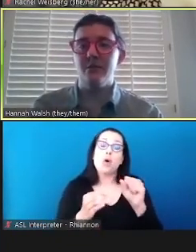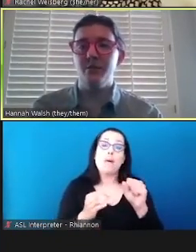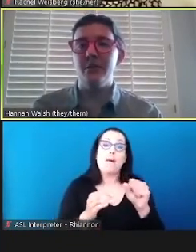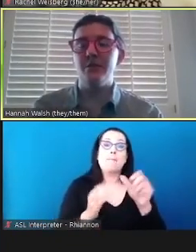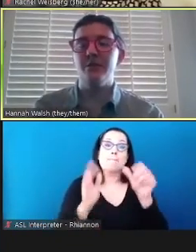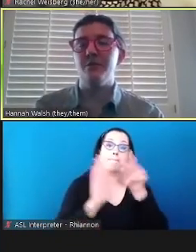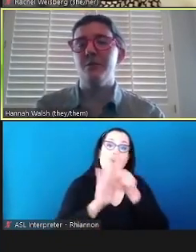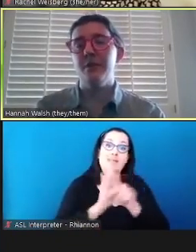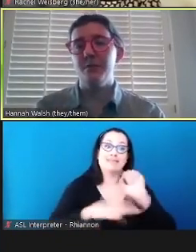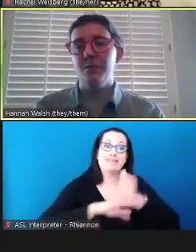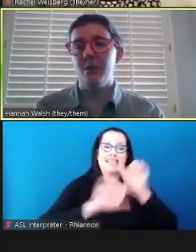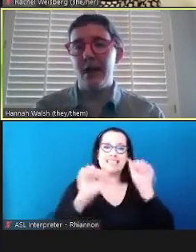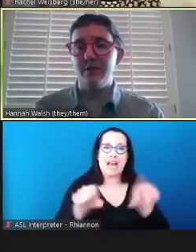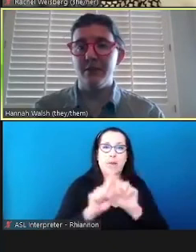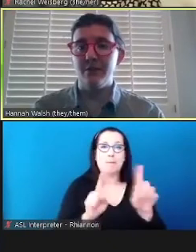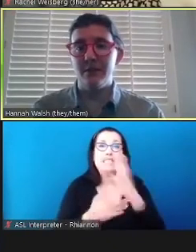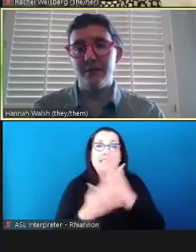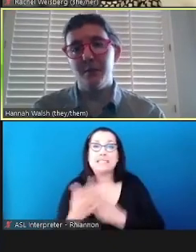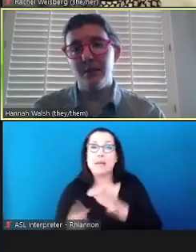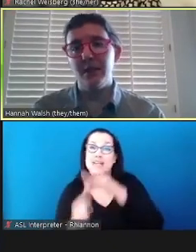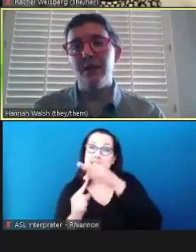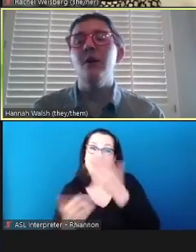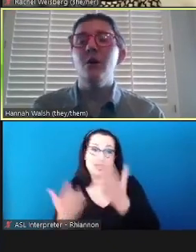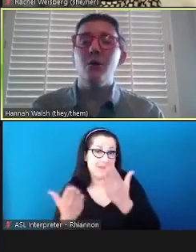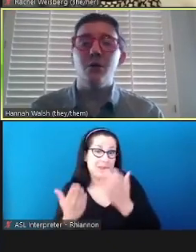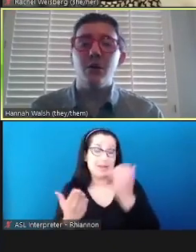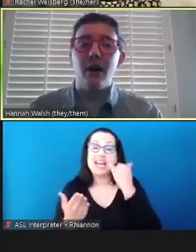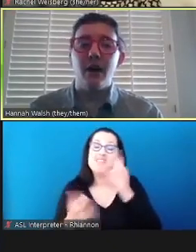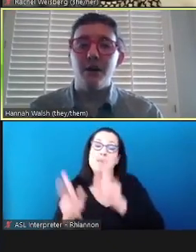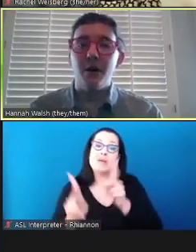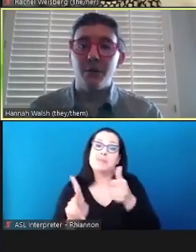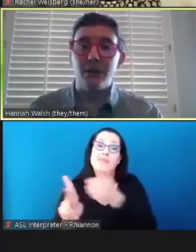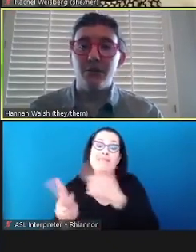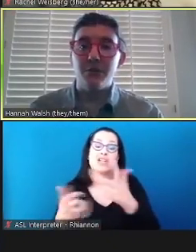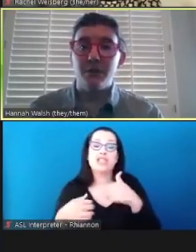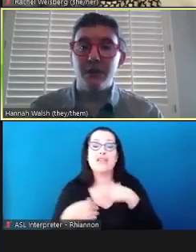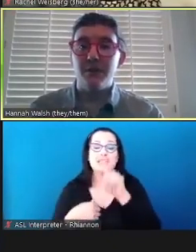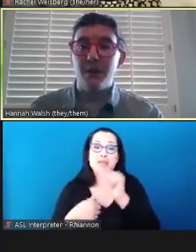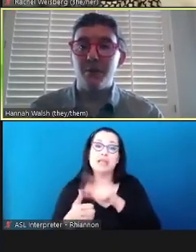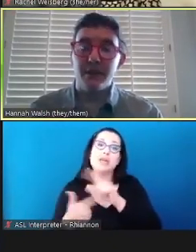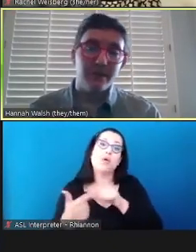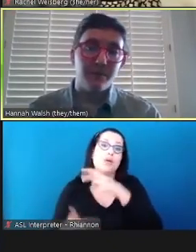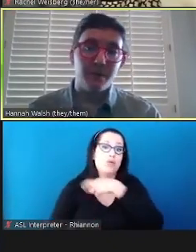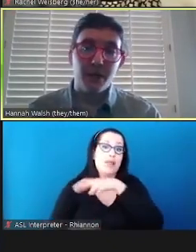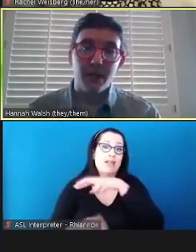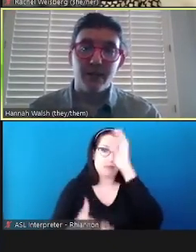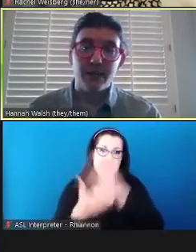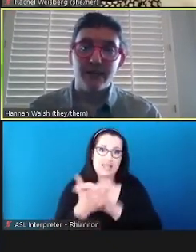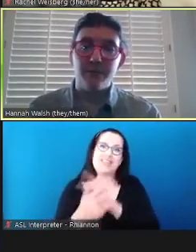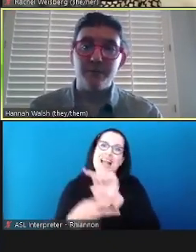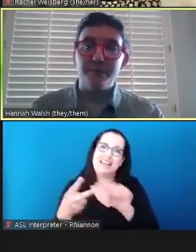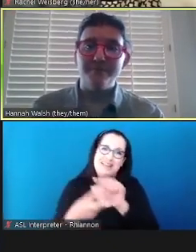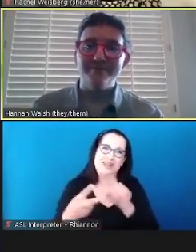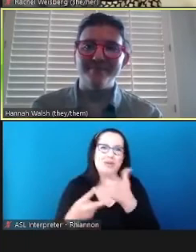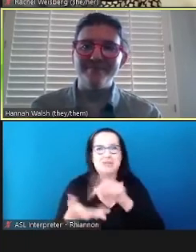certain situations if people have either a disability or a religious belief that prevents them from getting the